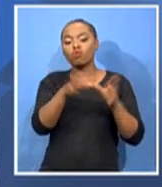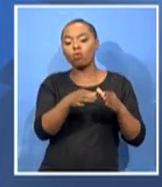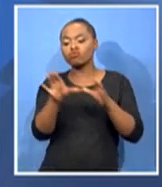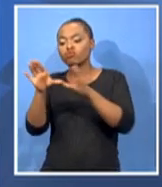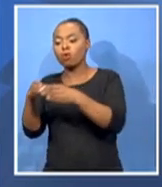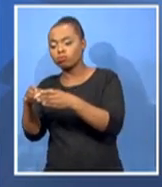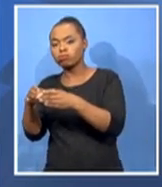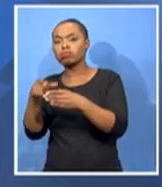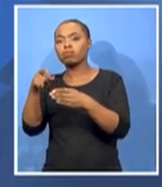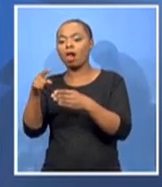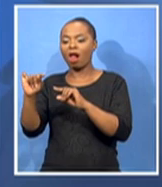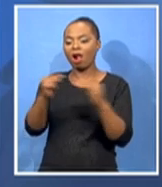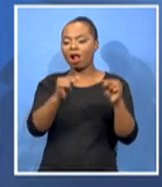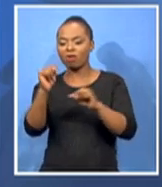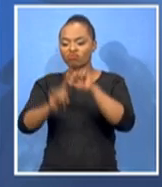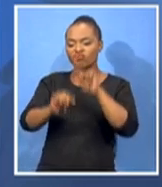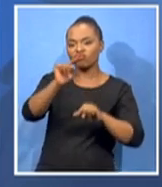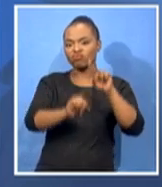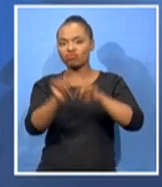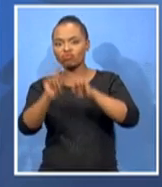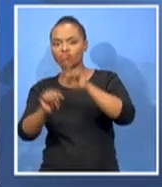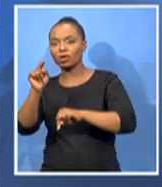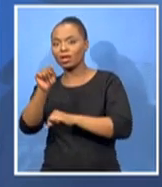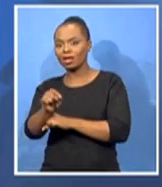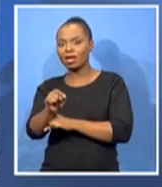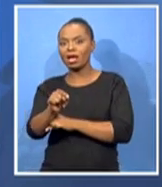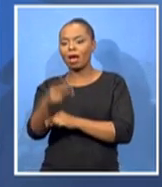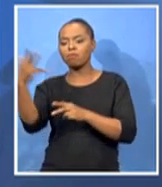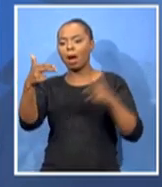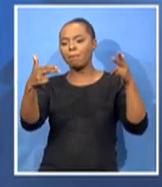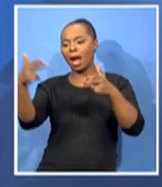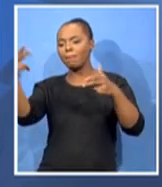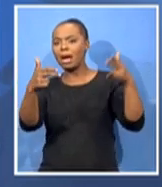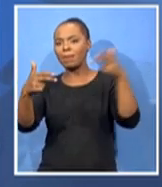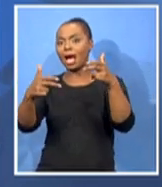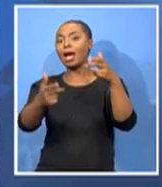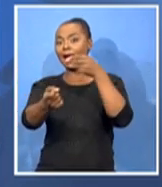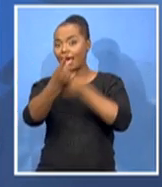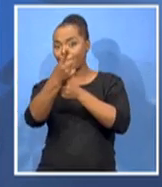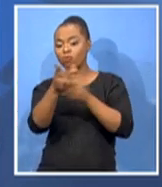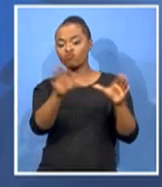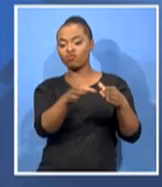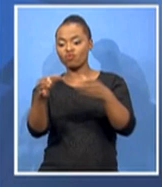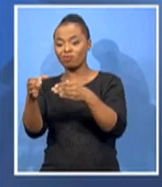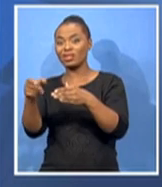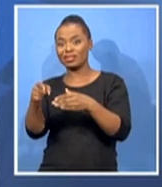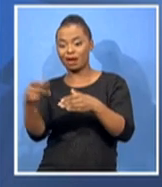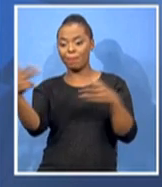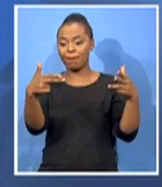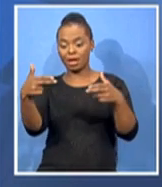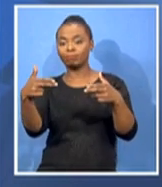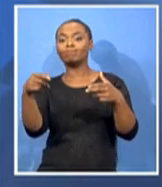were armed with firearms and sharp instruments. So there were spent cartridges found at the